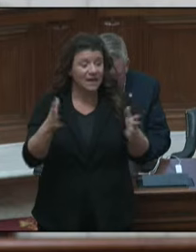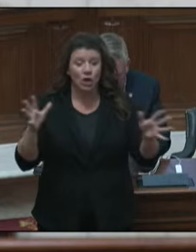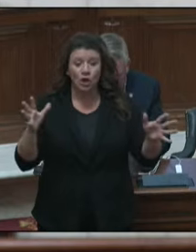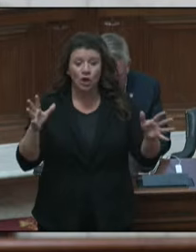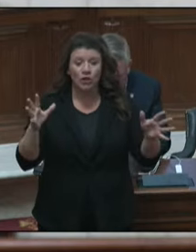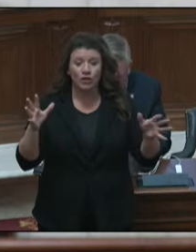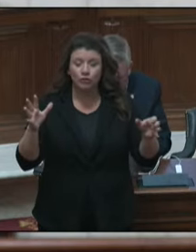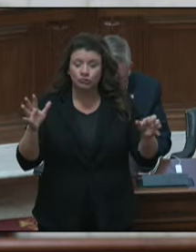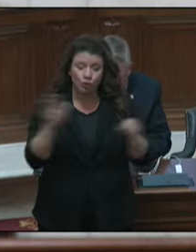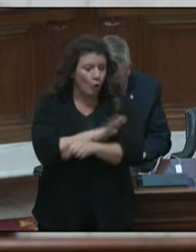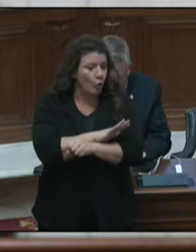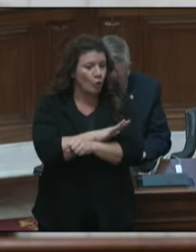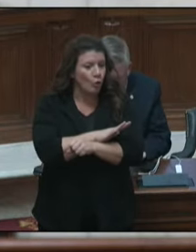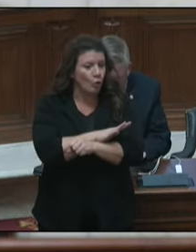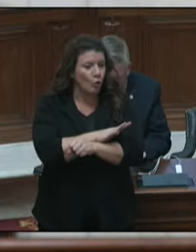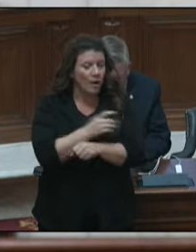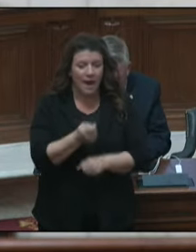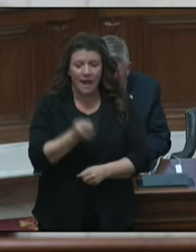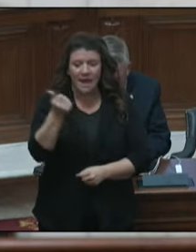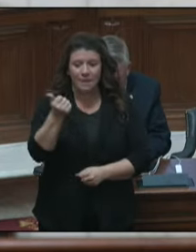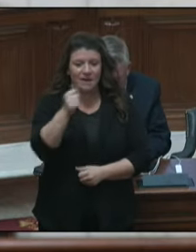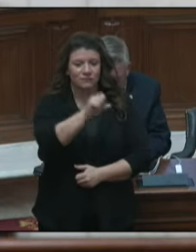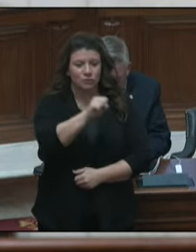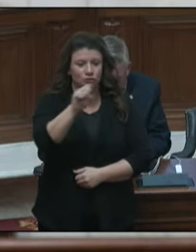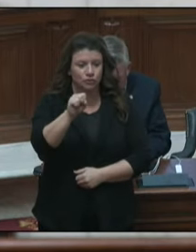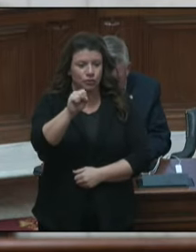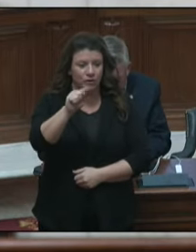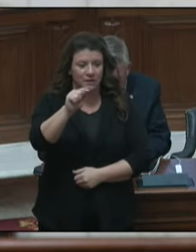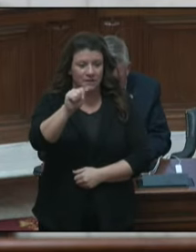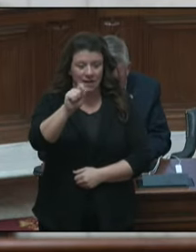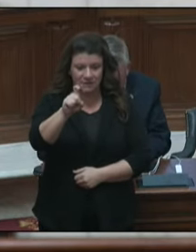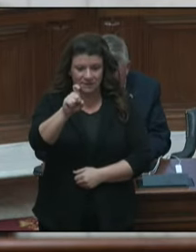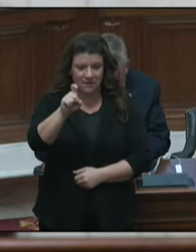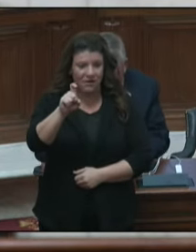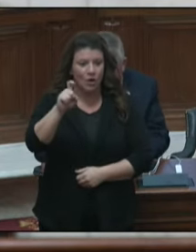total elimination of Social Security tax